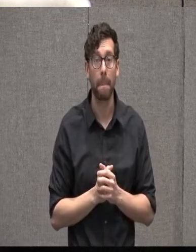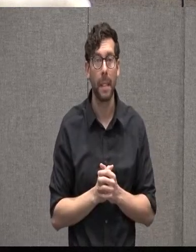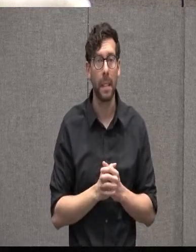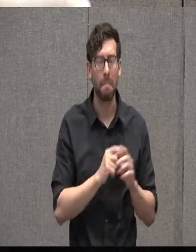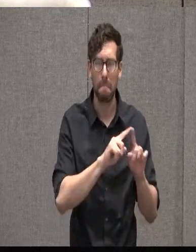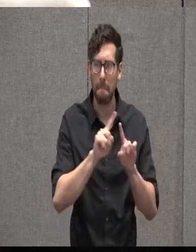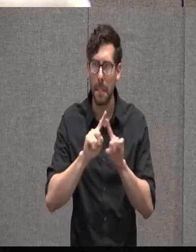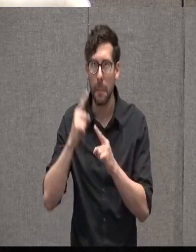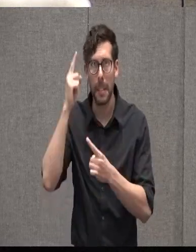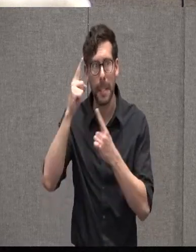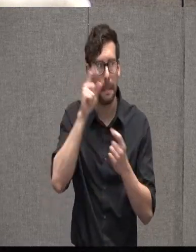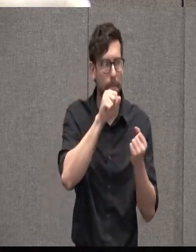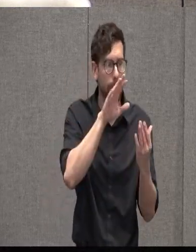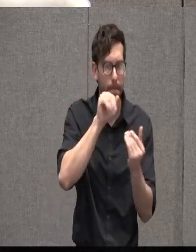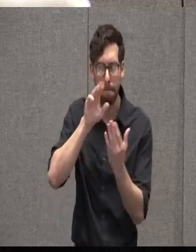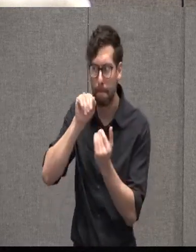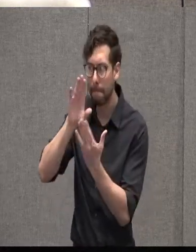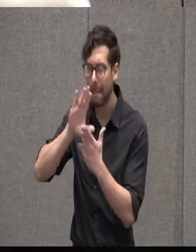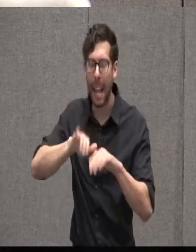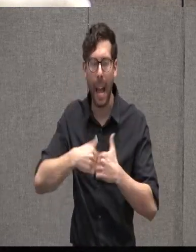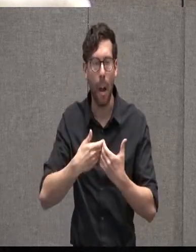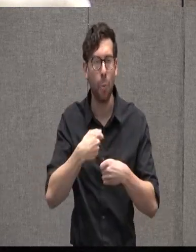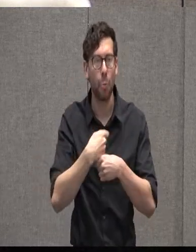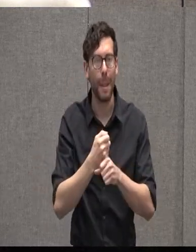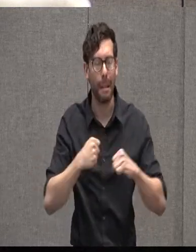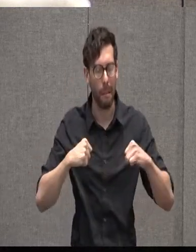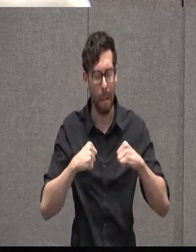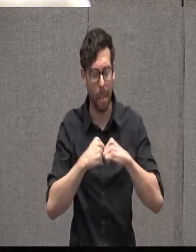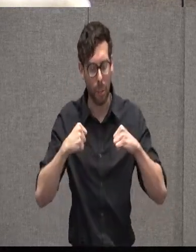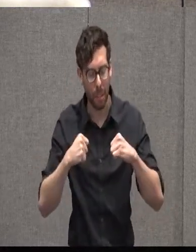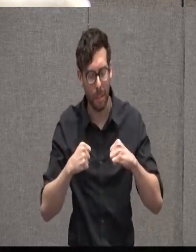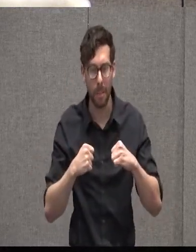moving. So today our challenge is to think about energy